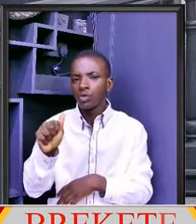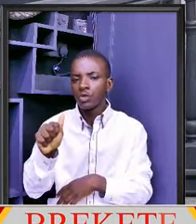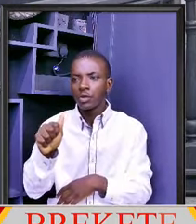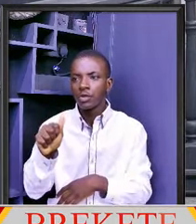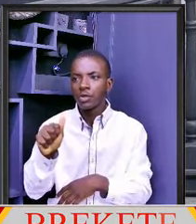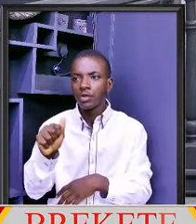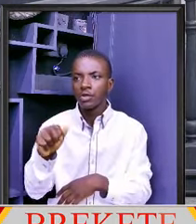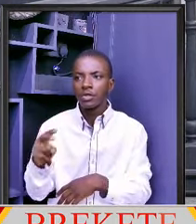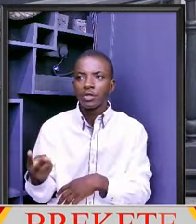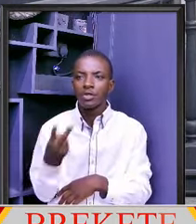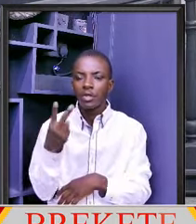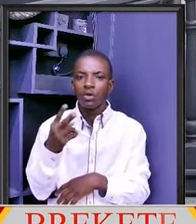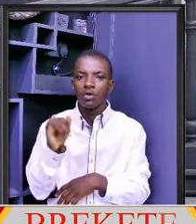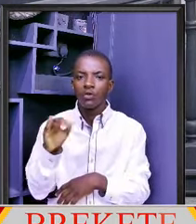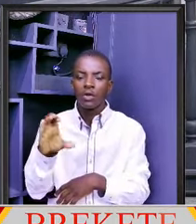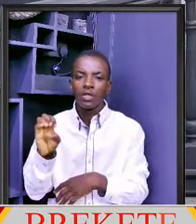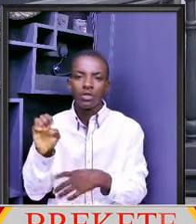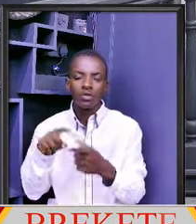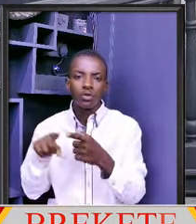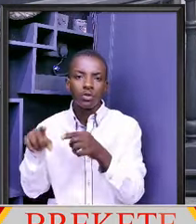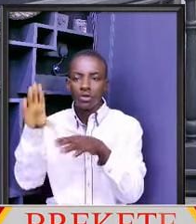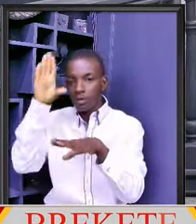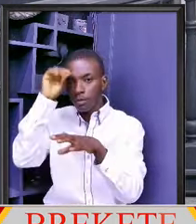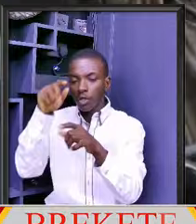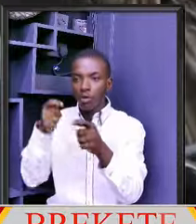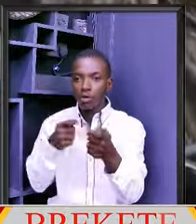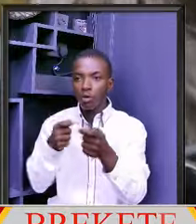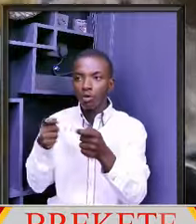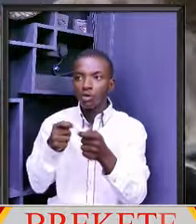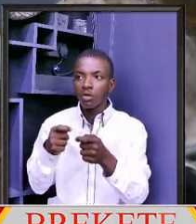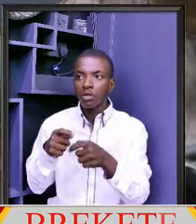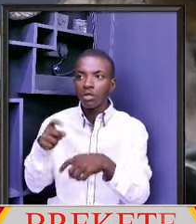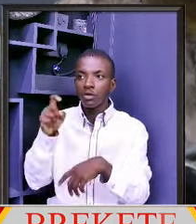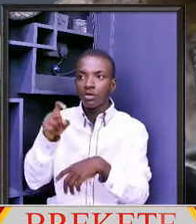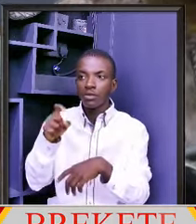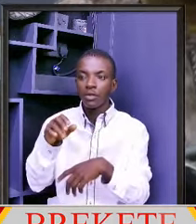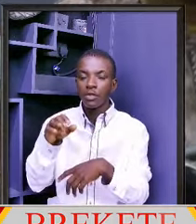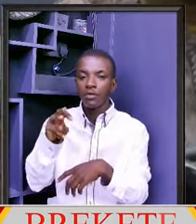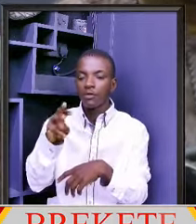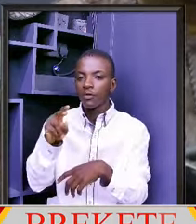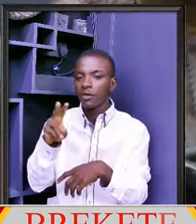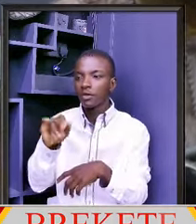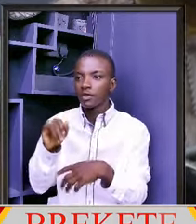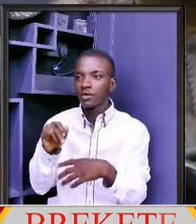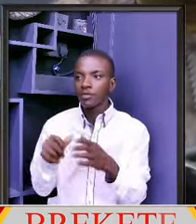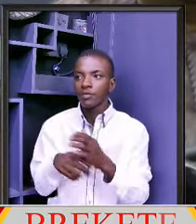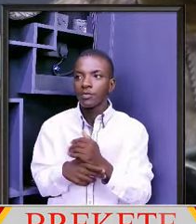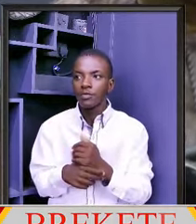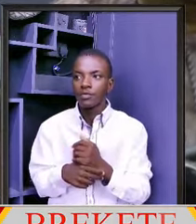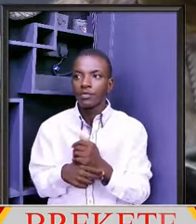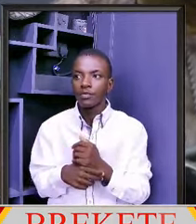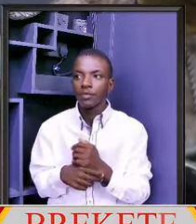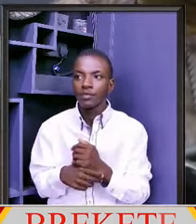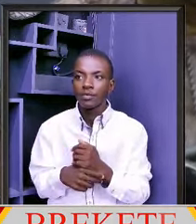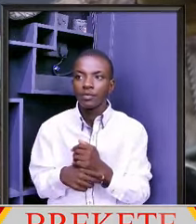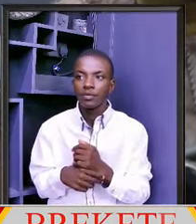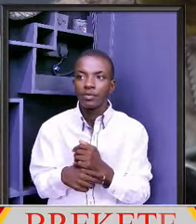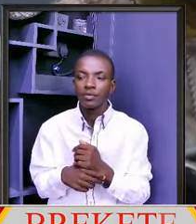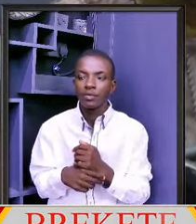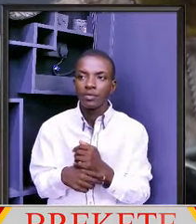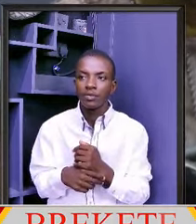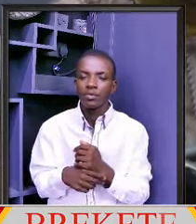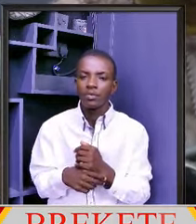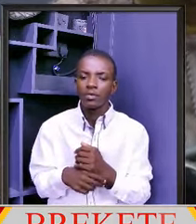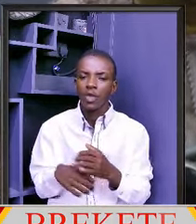Is the second vice to this man. Now you can they control the yes, main vice. These are the people he's using. These are the people he's using.